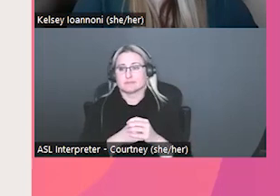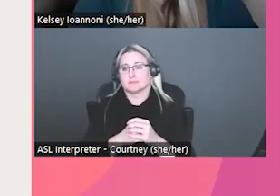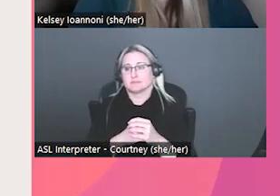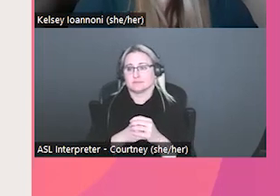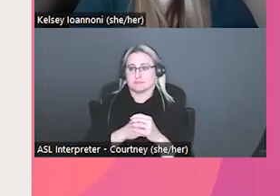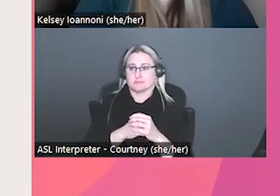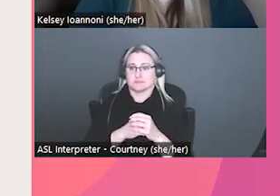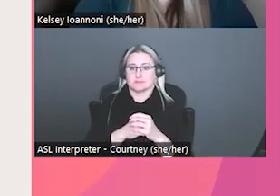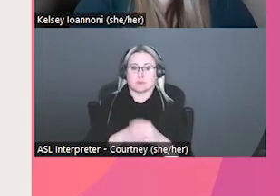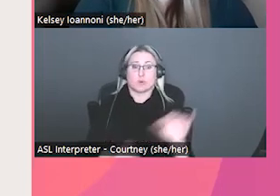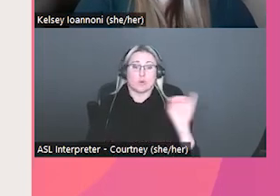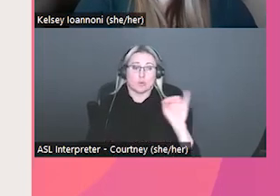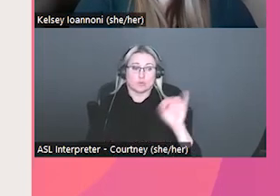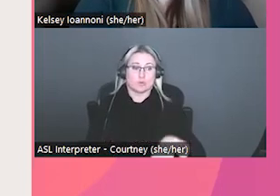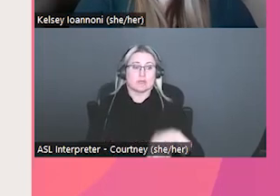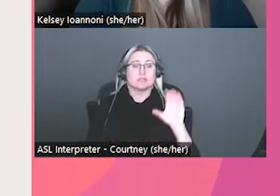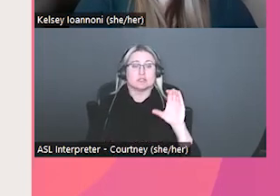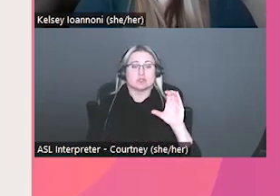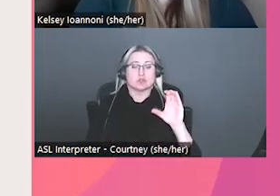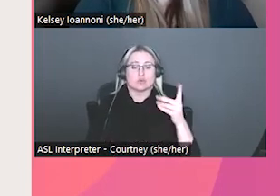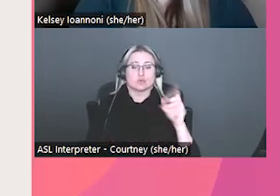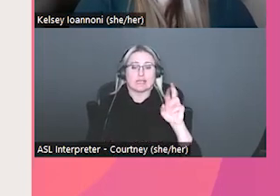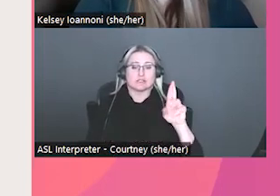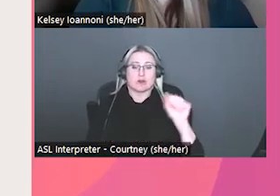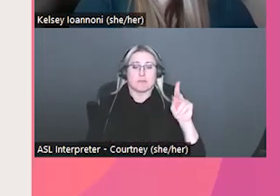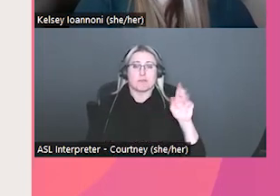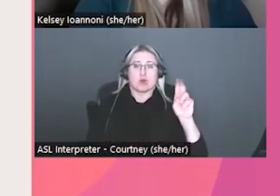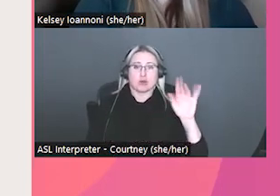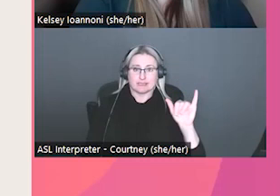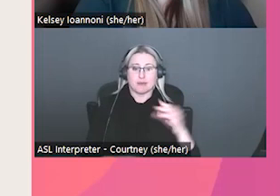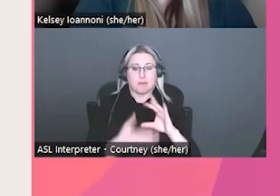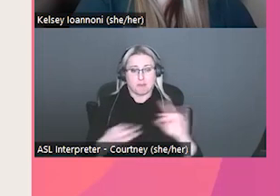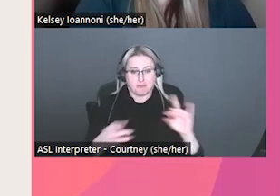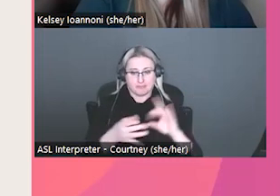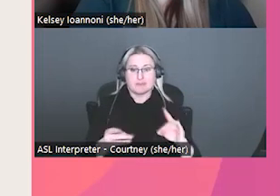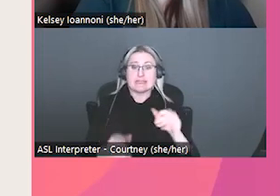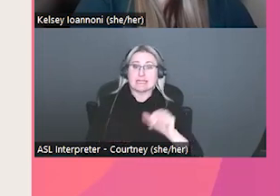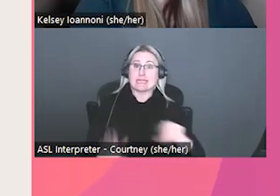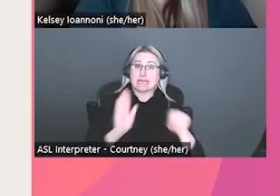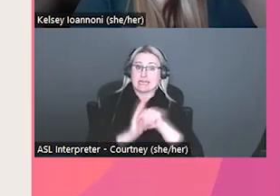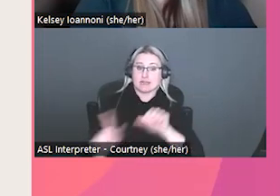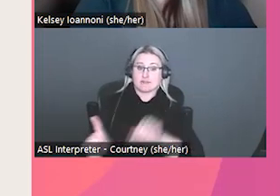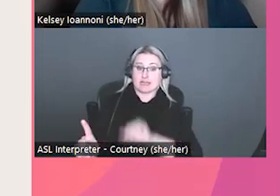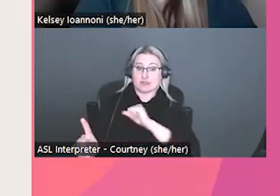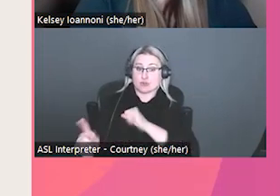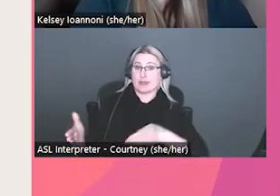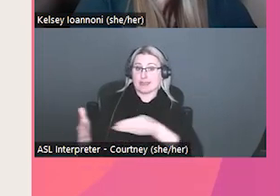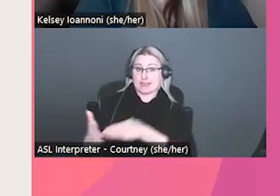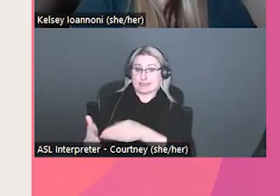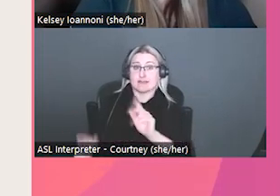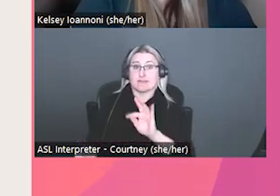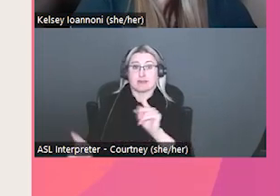Additionally, Kreisler and Barney argue that negative attitudes or this anti-fat bias about fat people and their health are rooted in what we